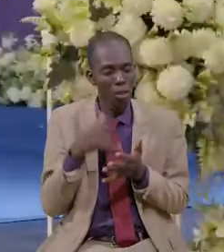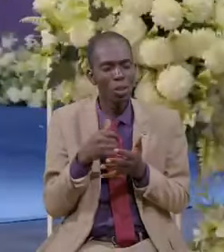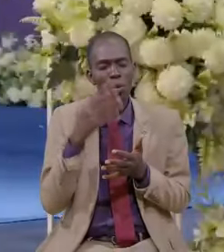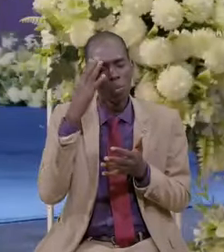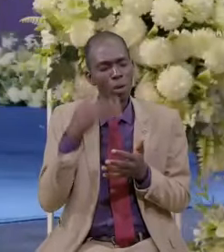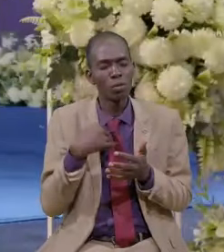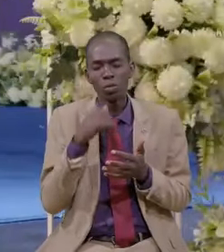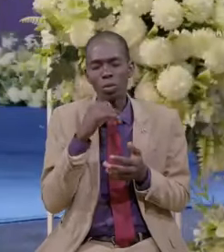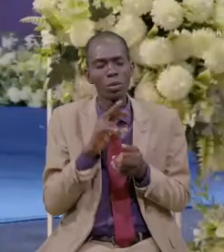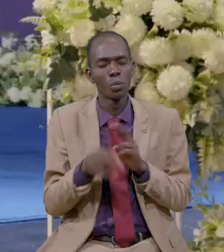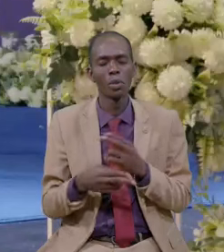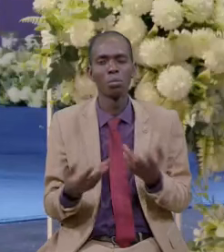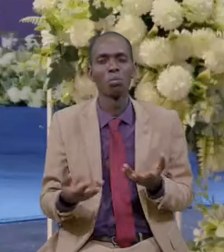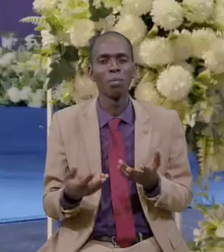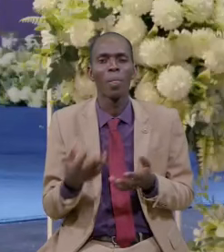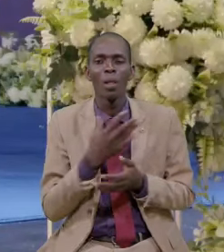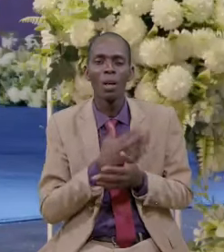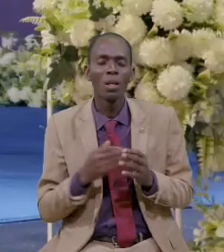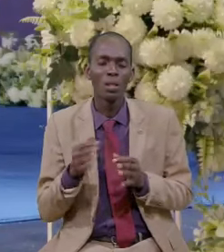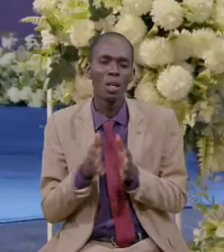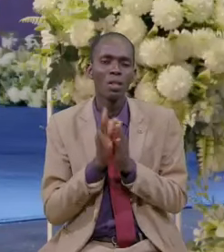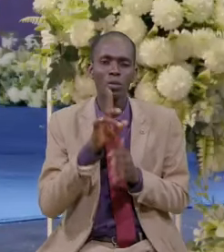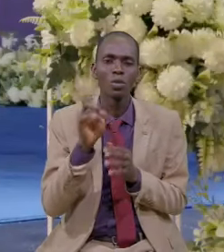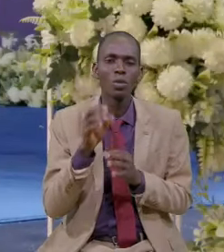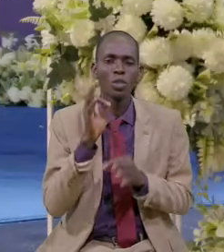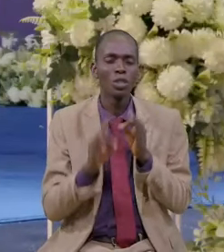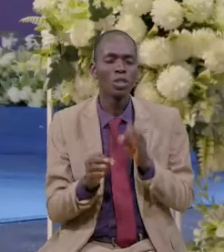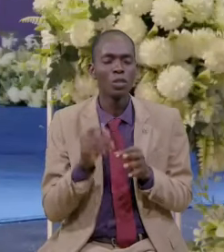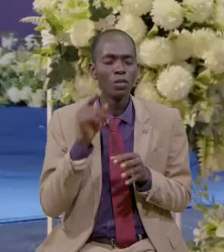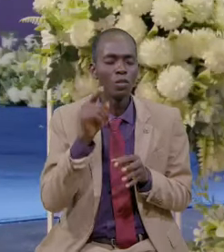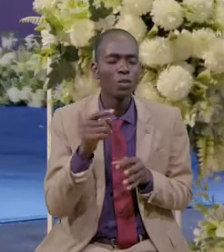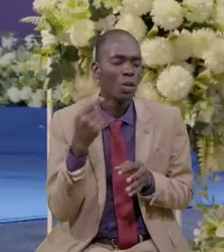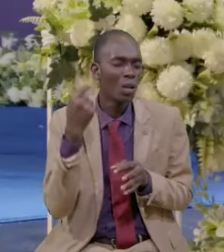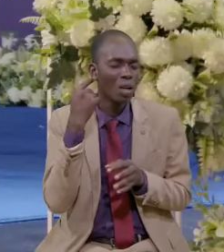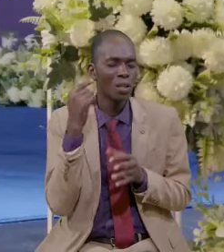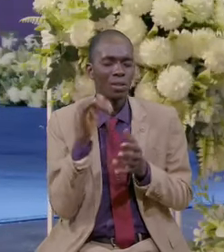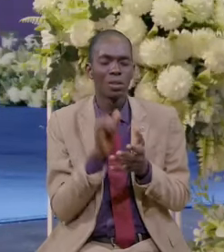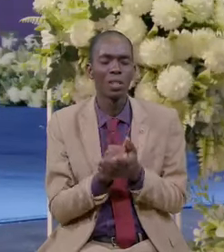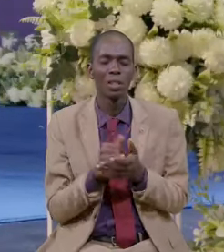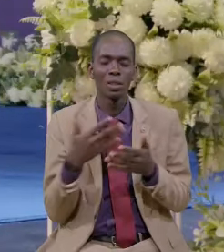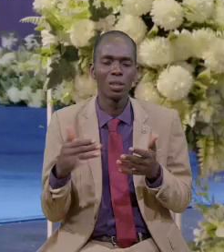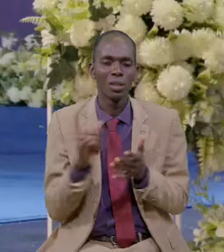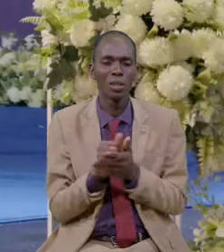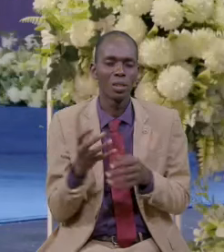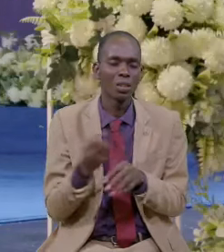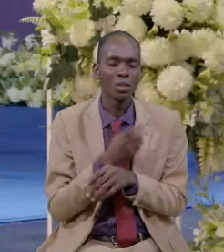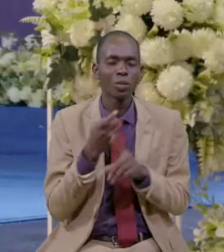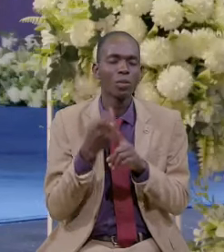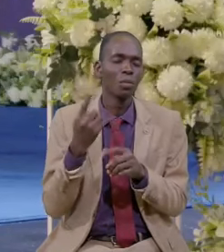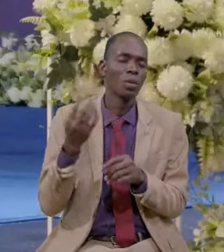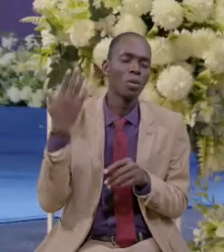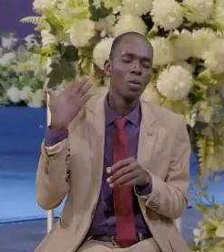repentance? A definite step that takes you away from the past and brings you to a very